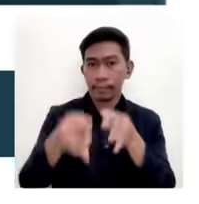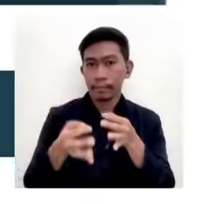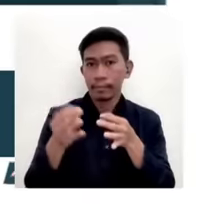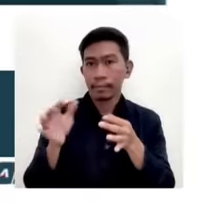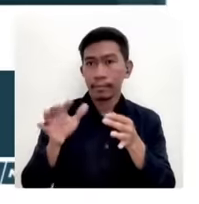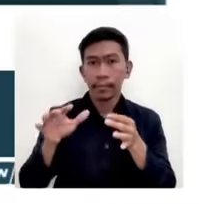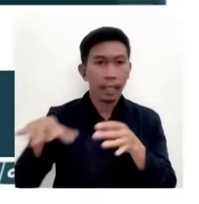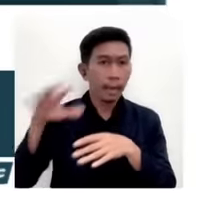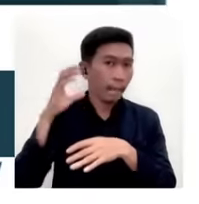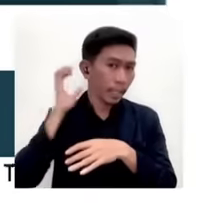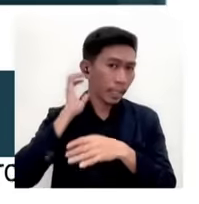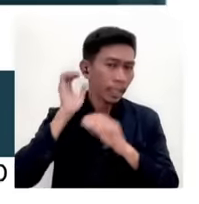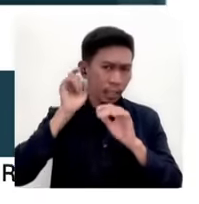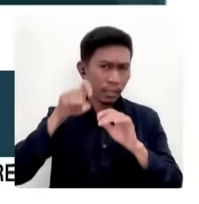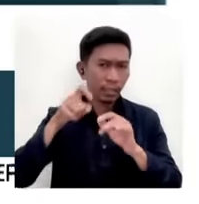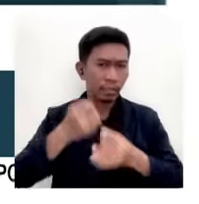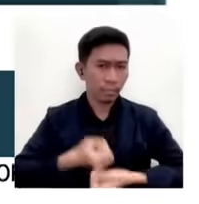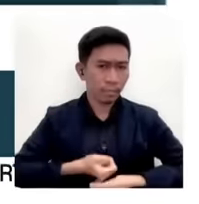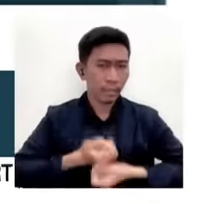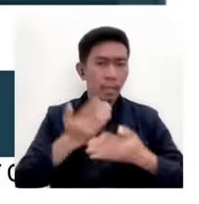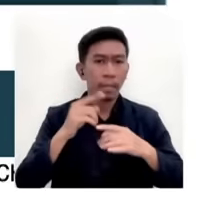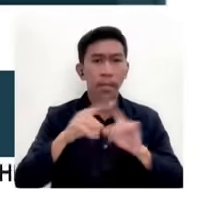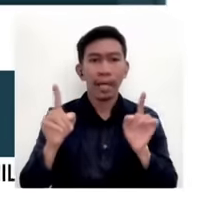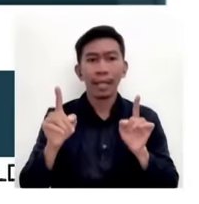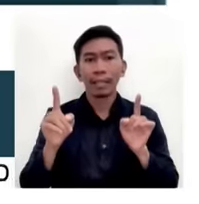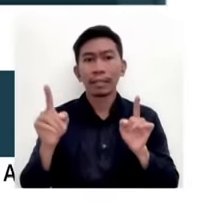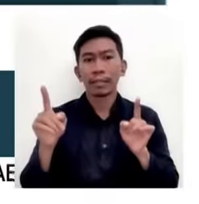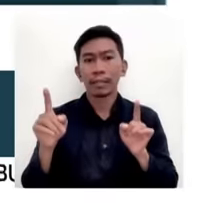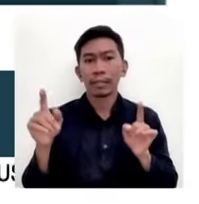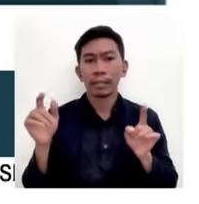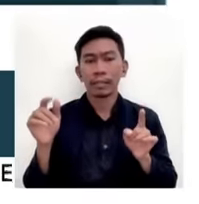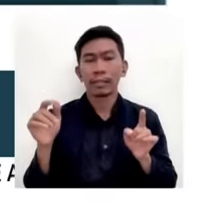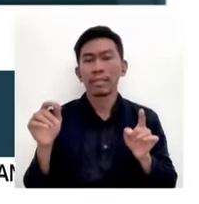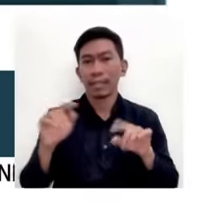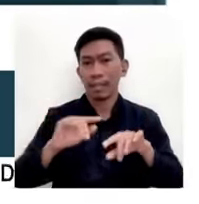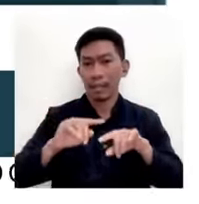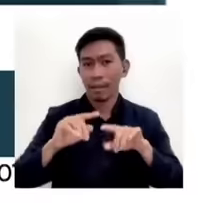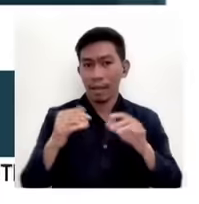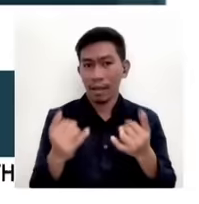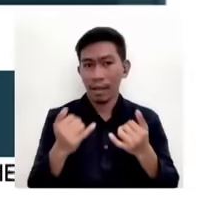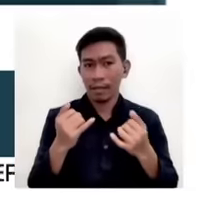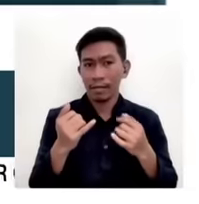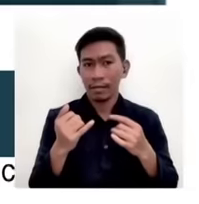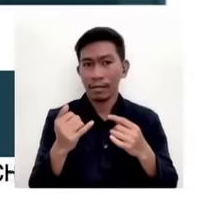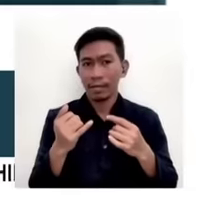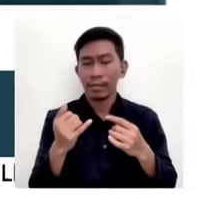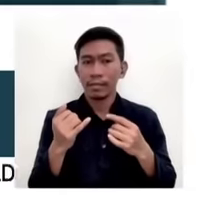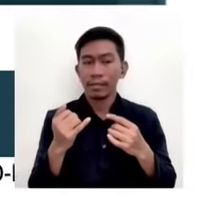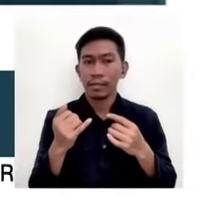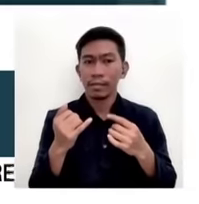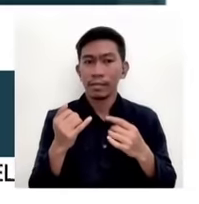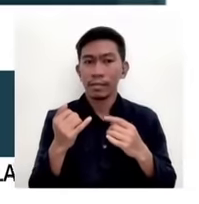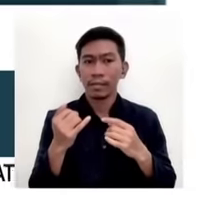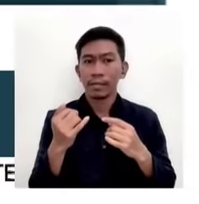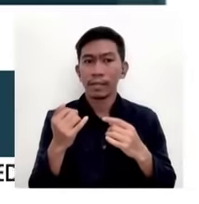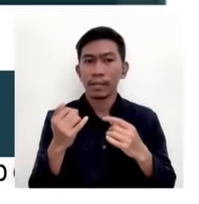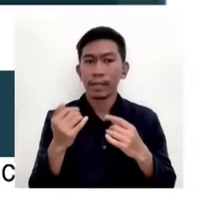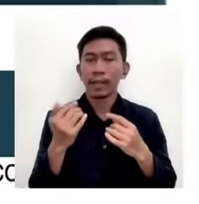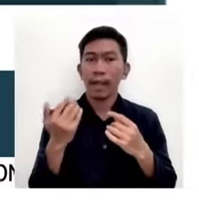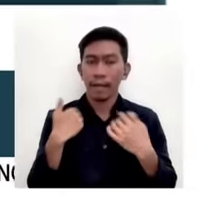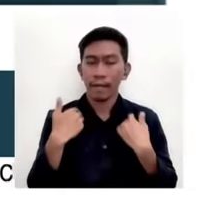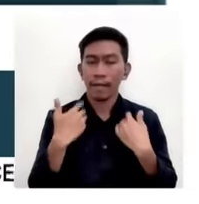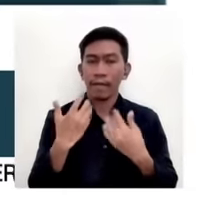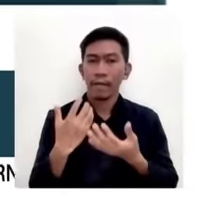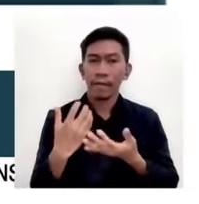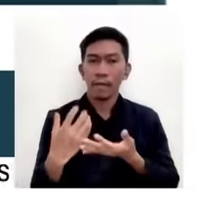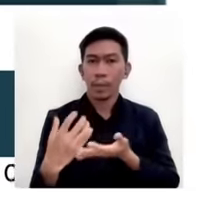that the Mindanaoans should also be heard, you know. But as far as we can see, as we are now given the opportunity